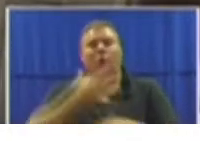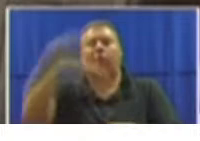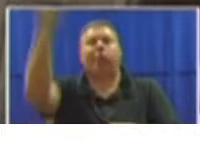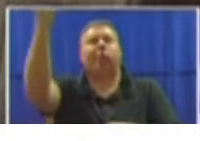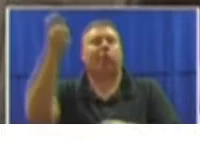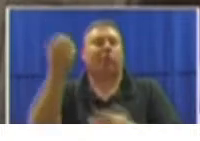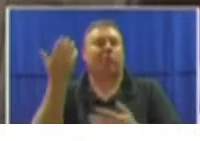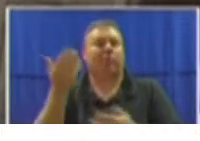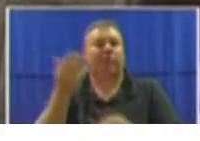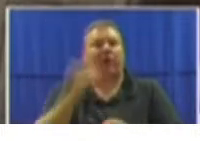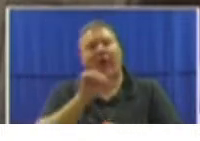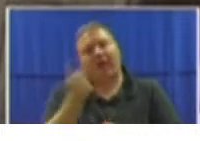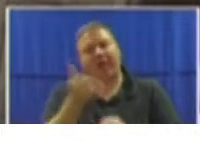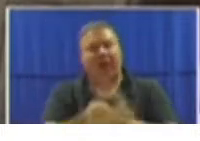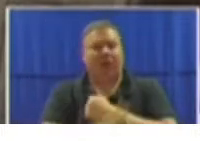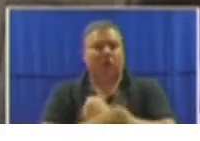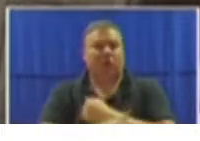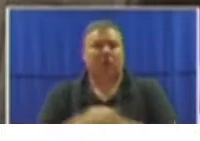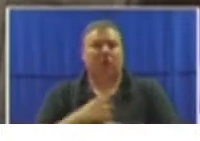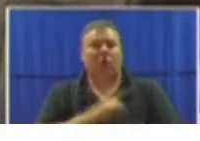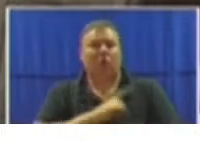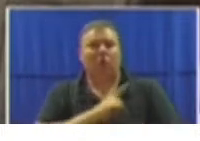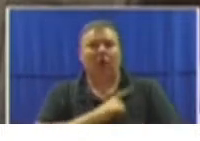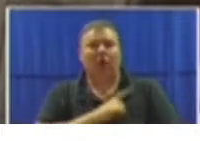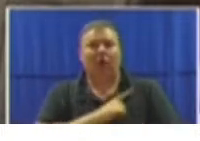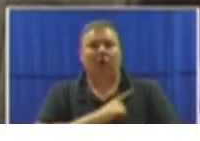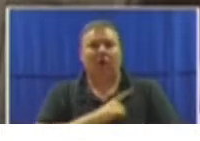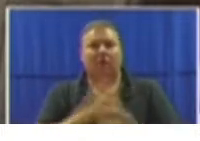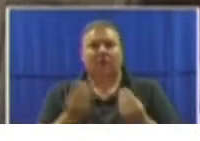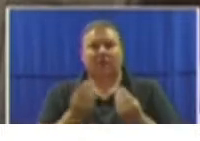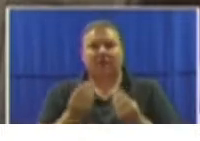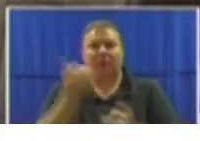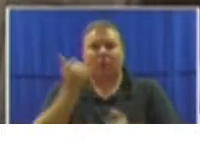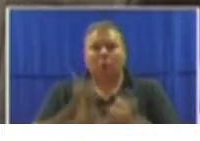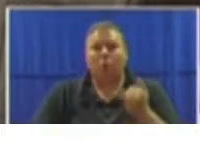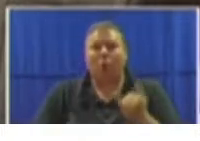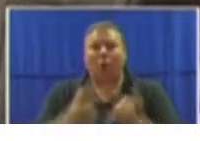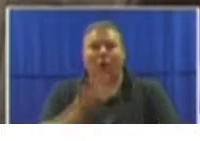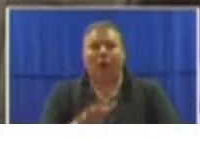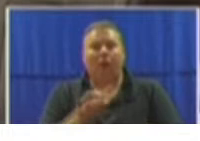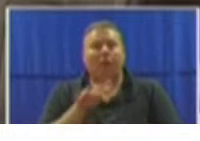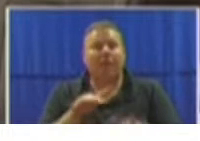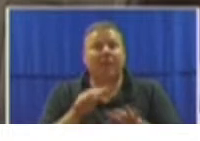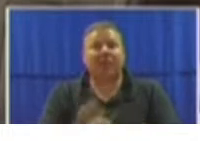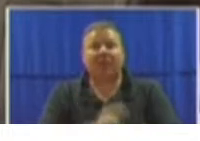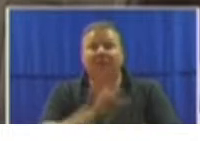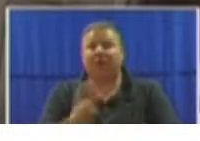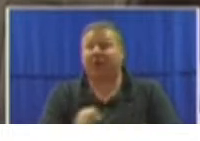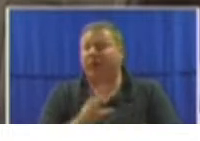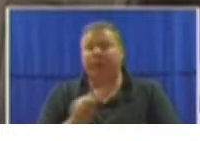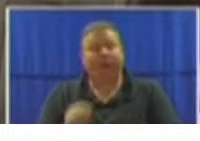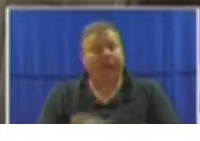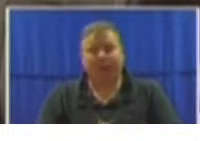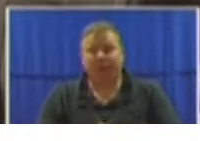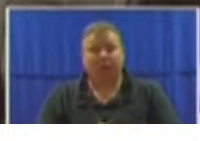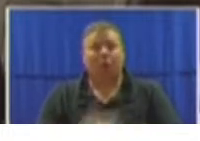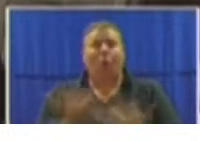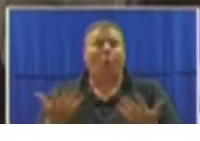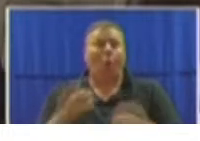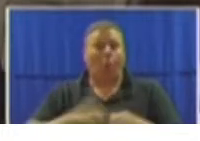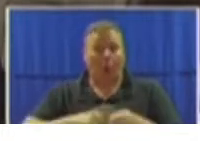country, it's not because there is something inherently wrong with the people of South Africa or the quality of our